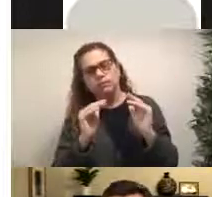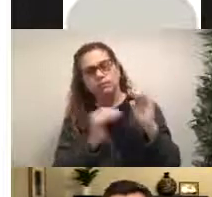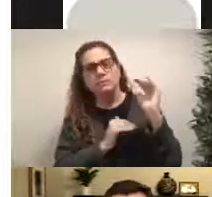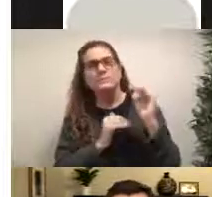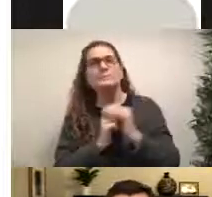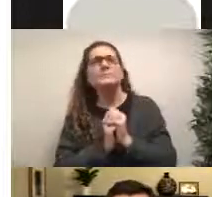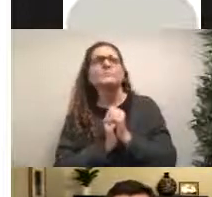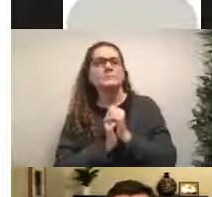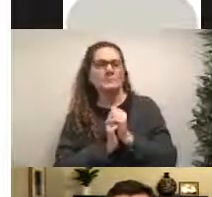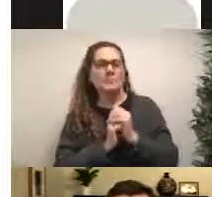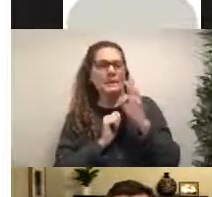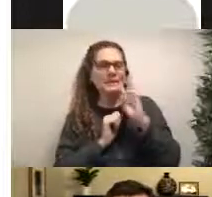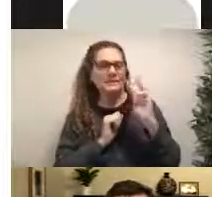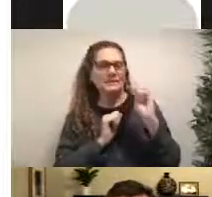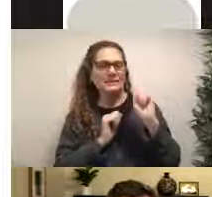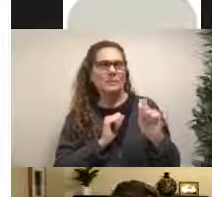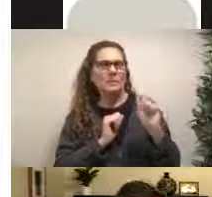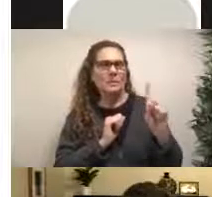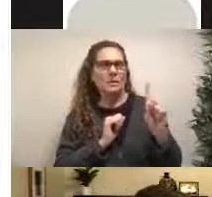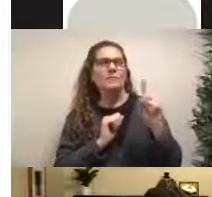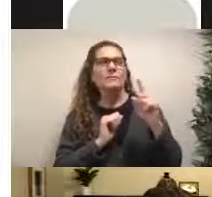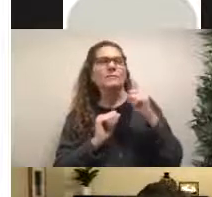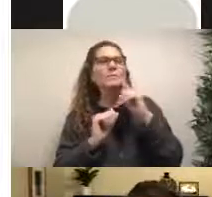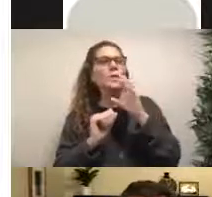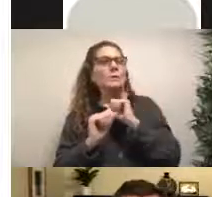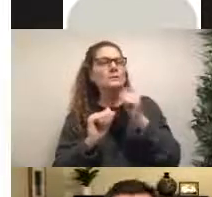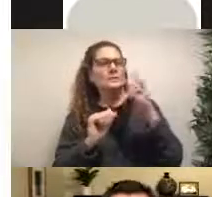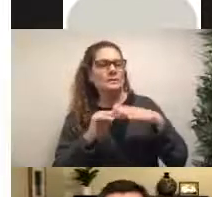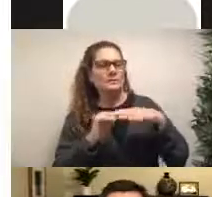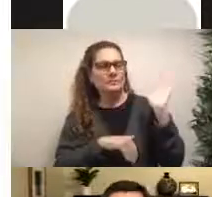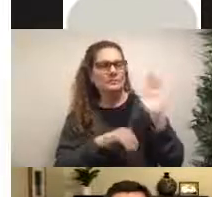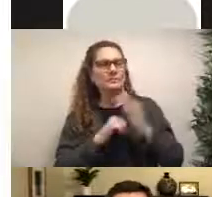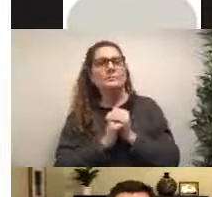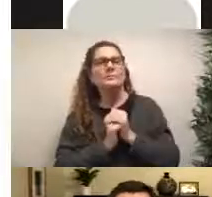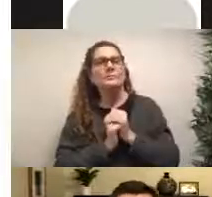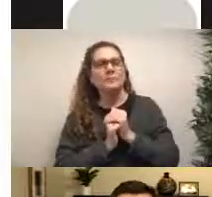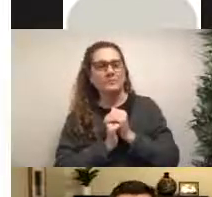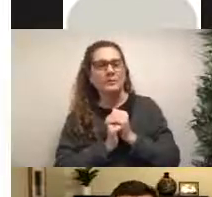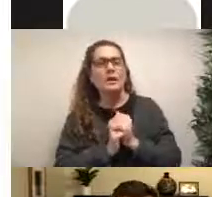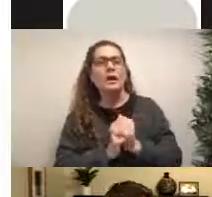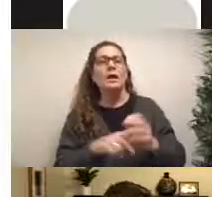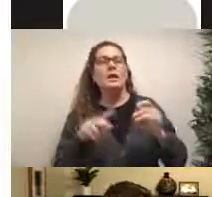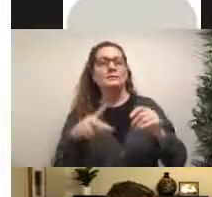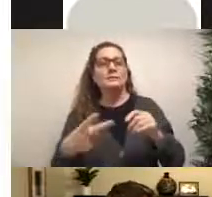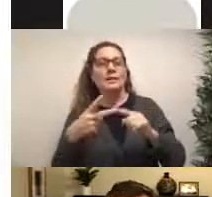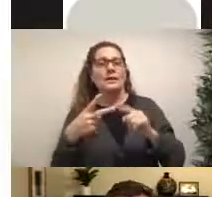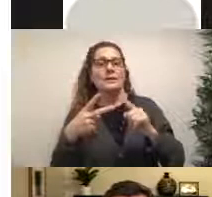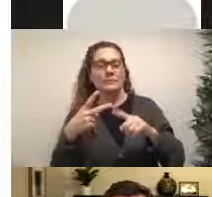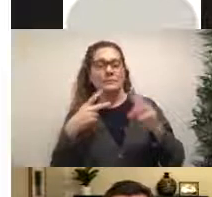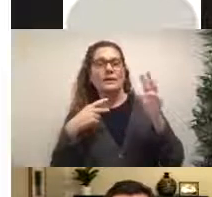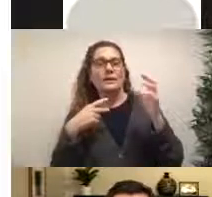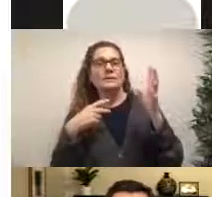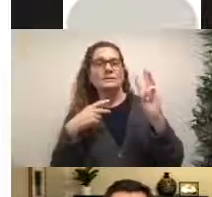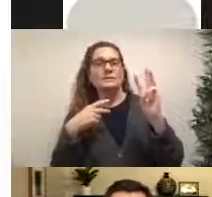adults, individuals 16 or older, who are fully vaccinated, and over 65%, 65.1% to be exact,